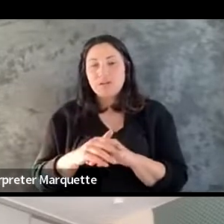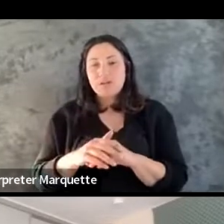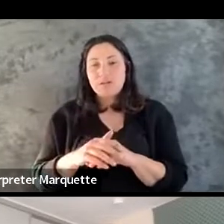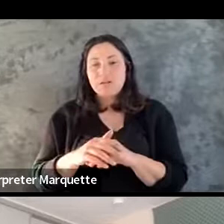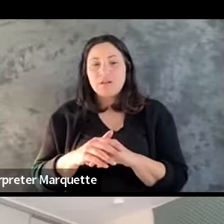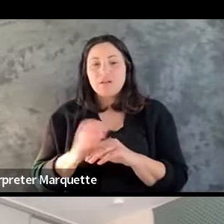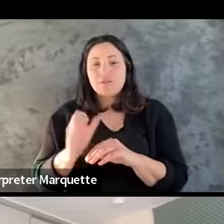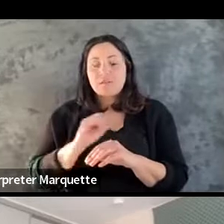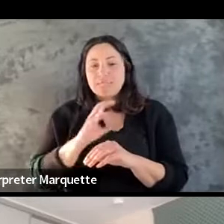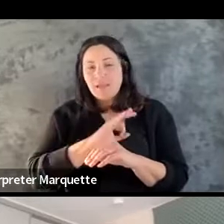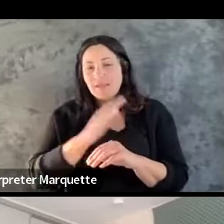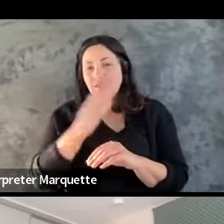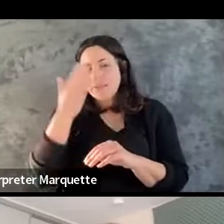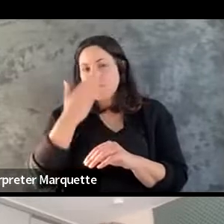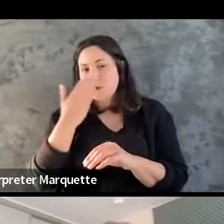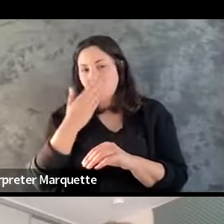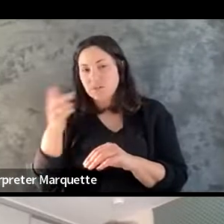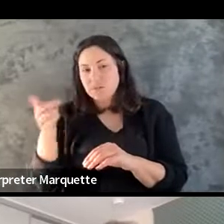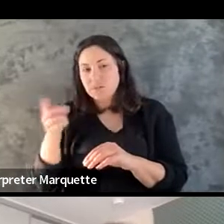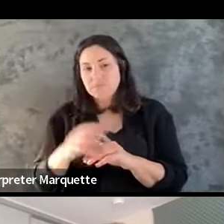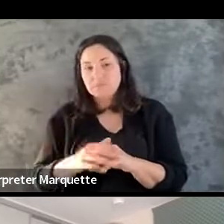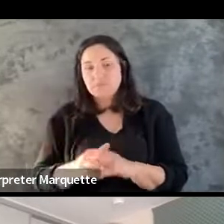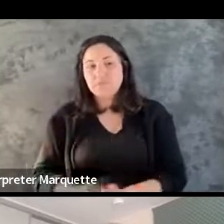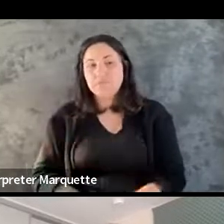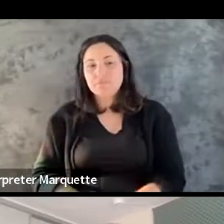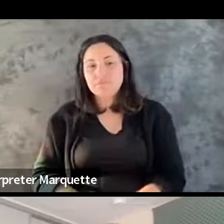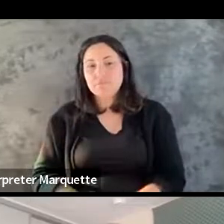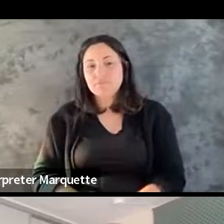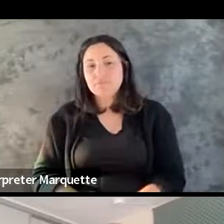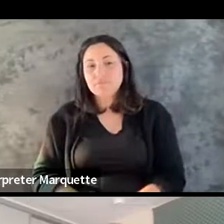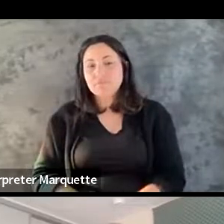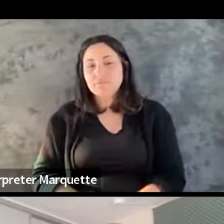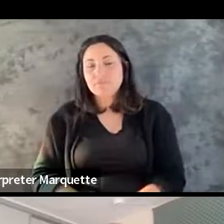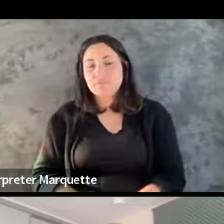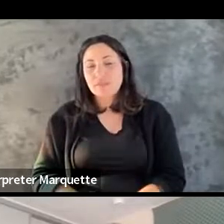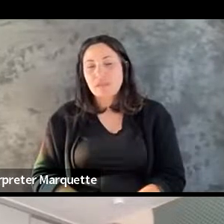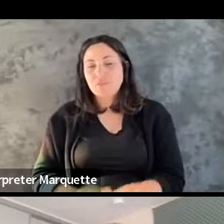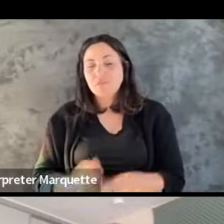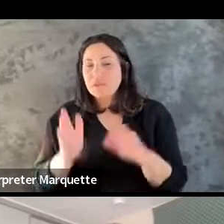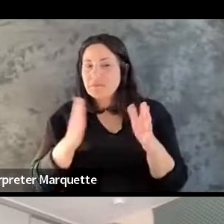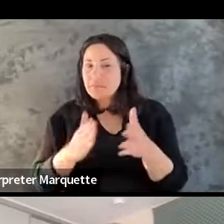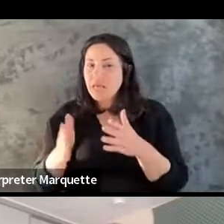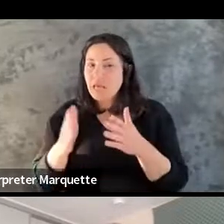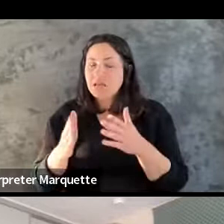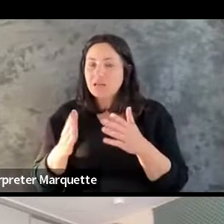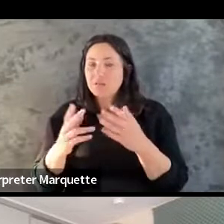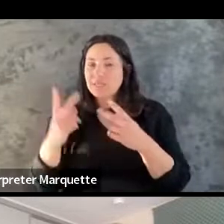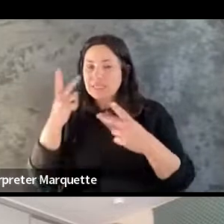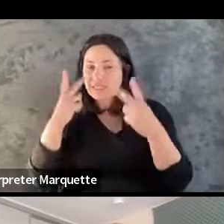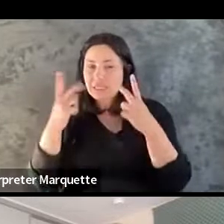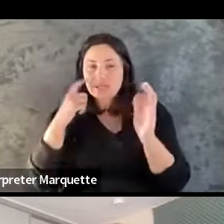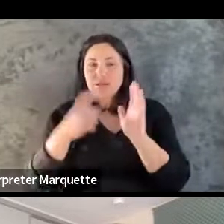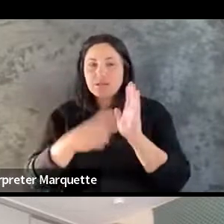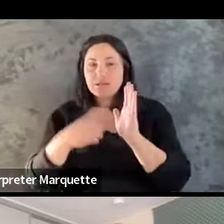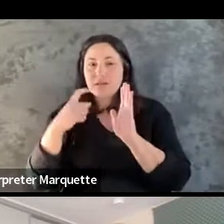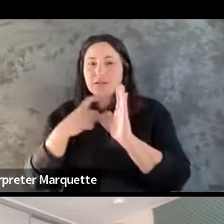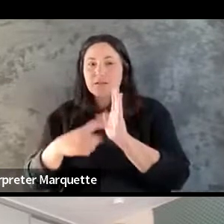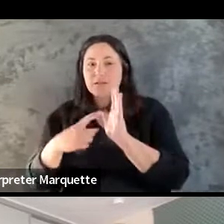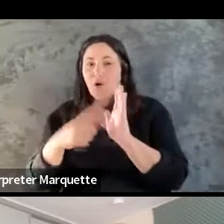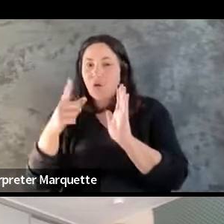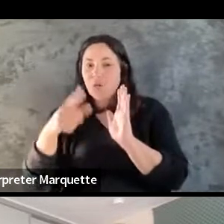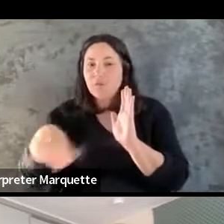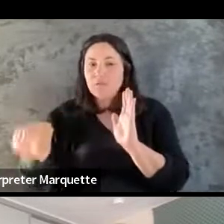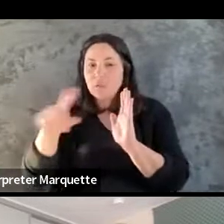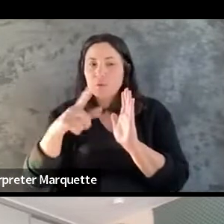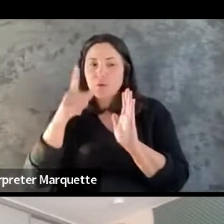members in the front gate. And that's often very strategic in that we start seeing and recognizing all of you and